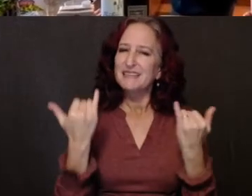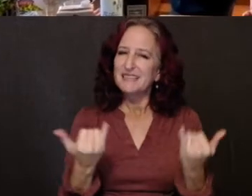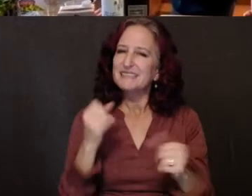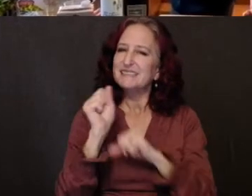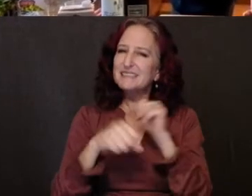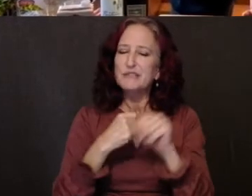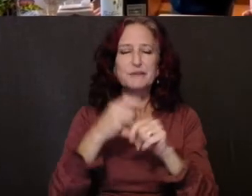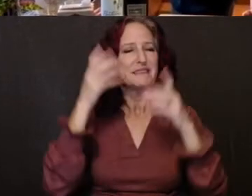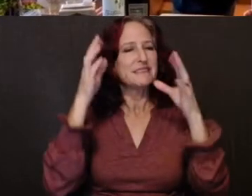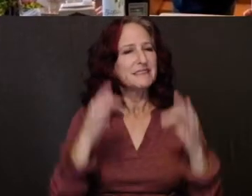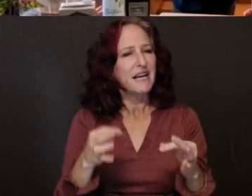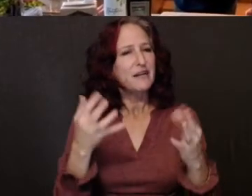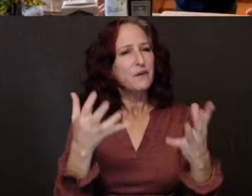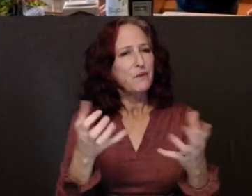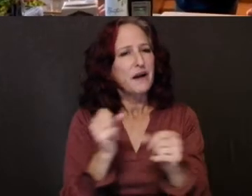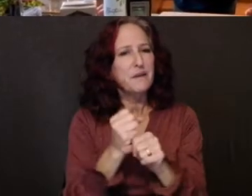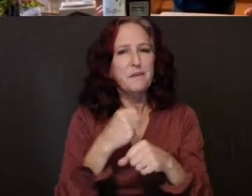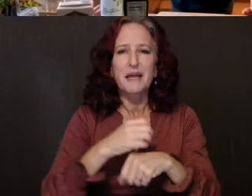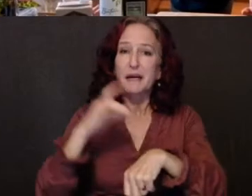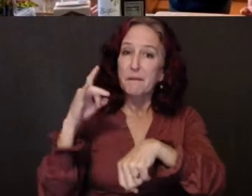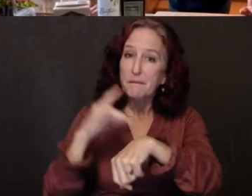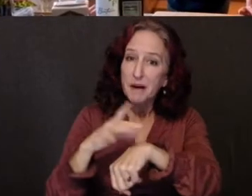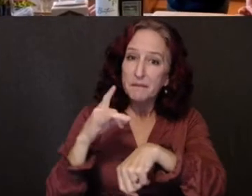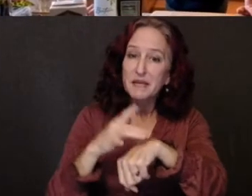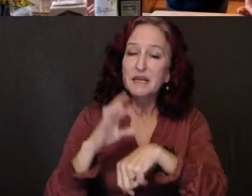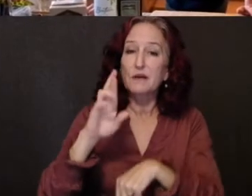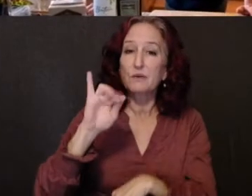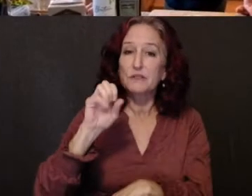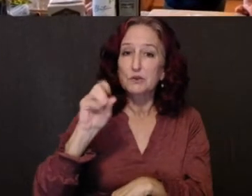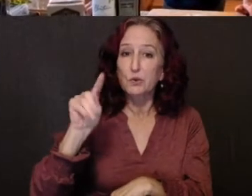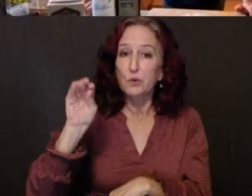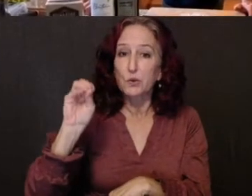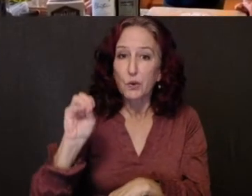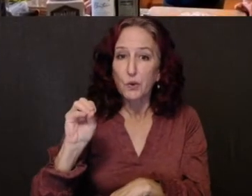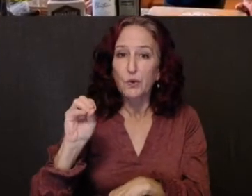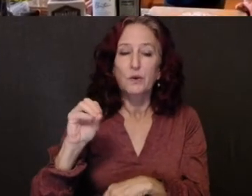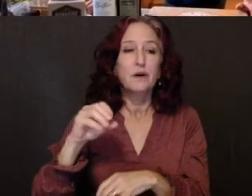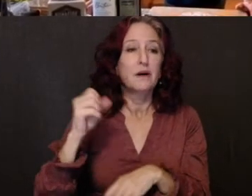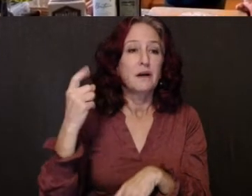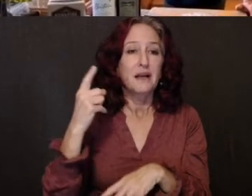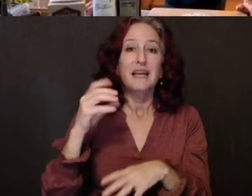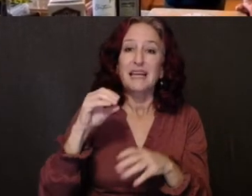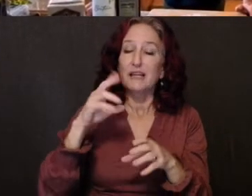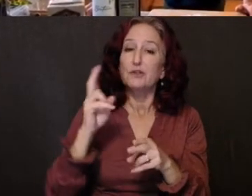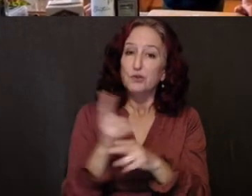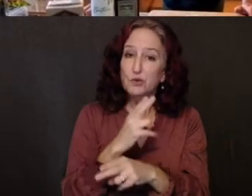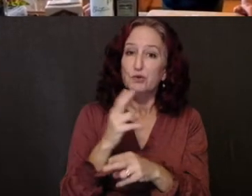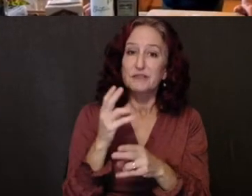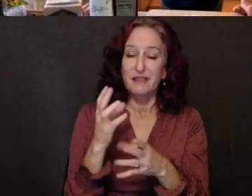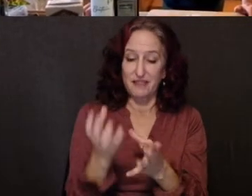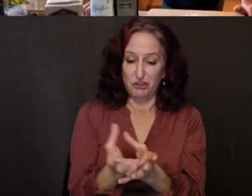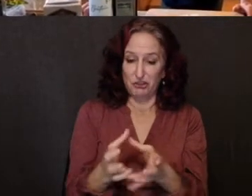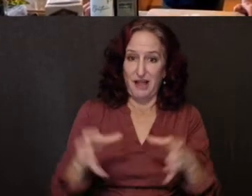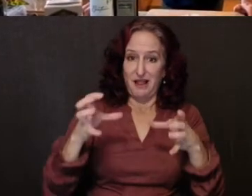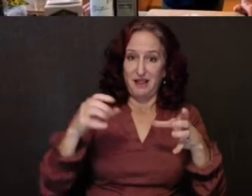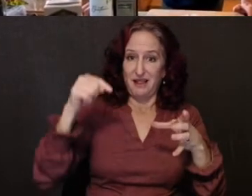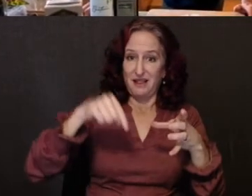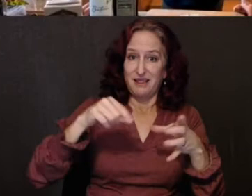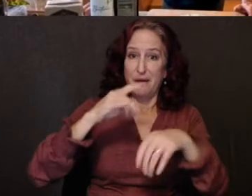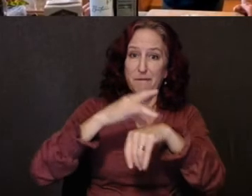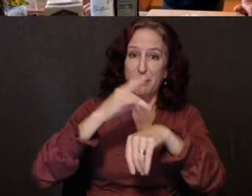I have been experimenting with lots of things over the years, and risotto has always been one of my favorite. And then this year I was thinking, you know, I want to make